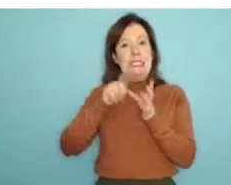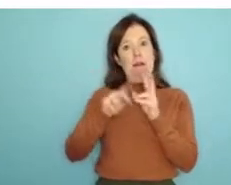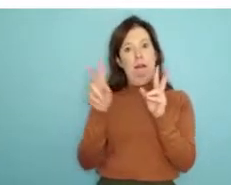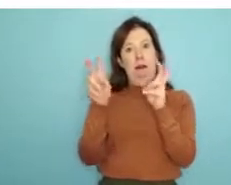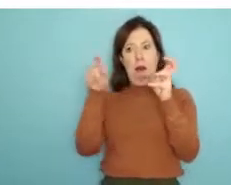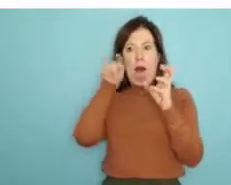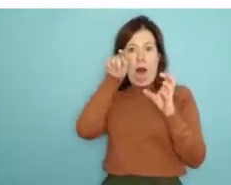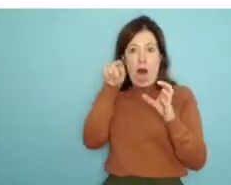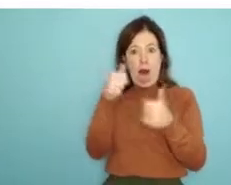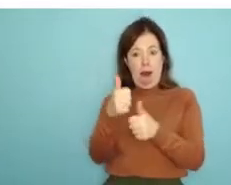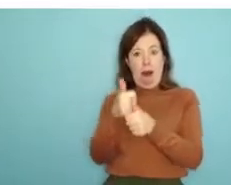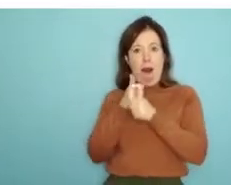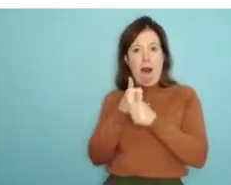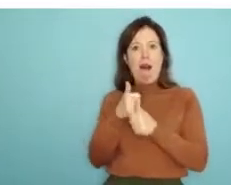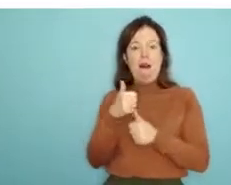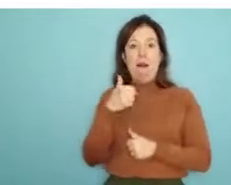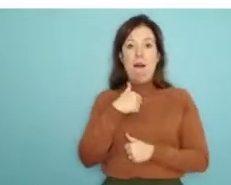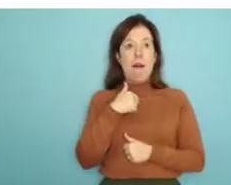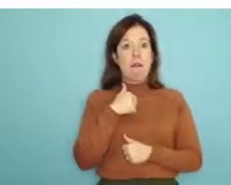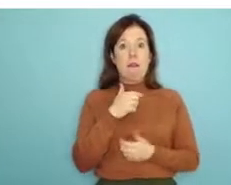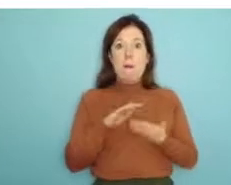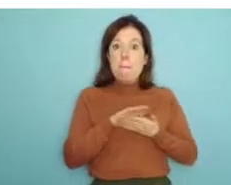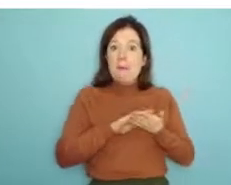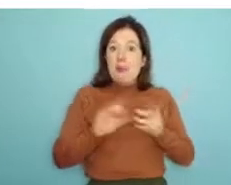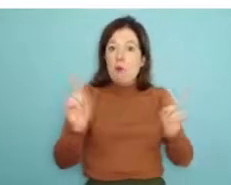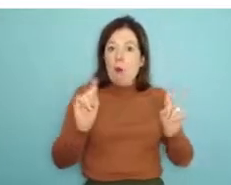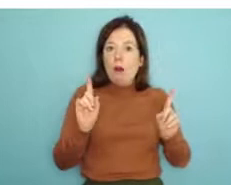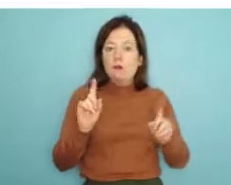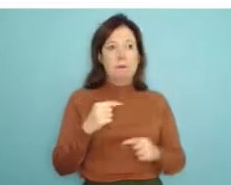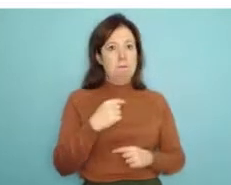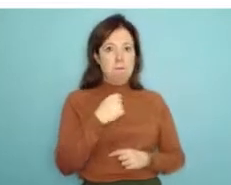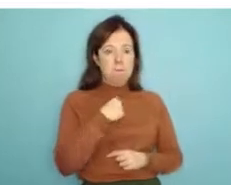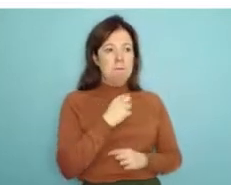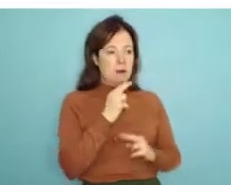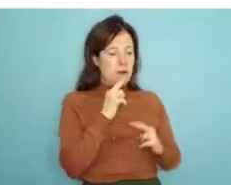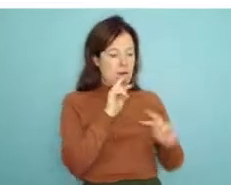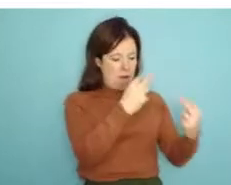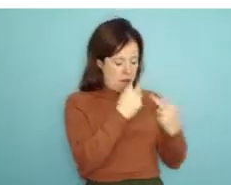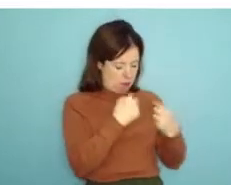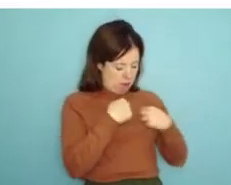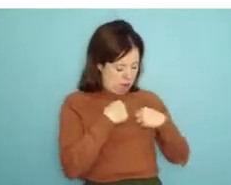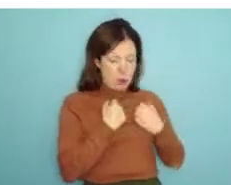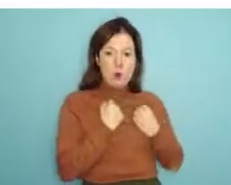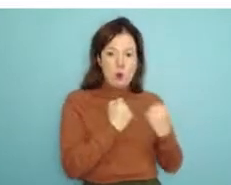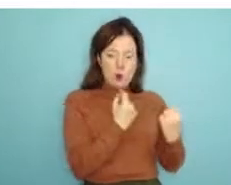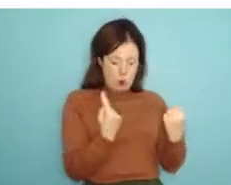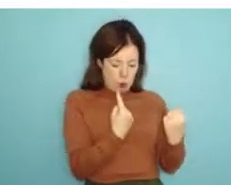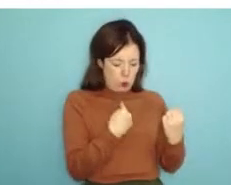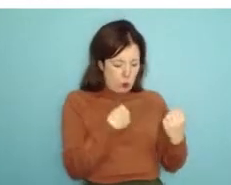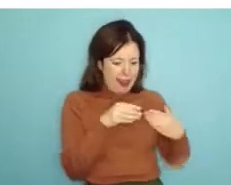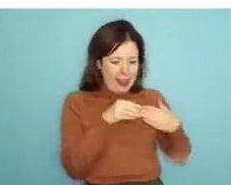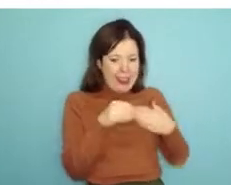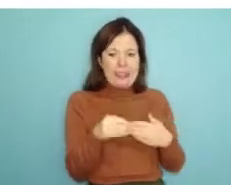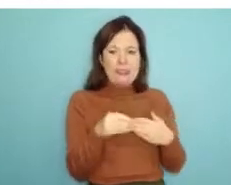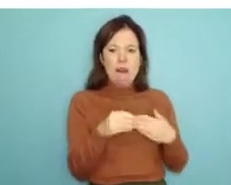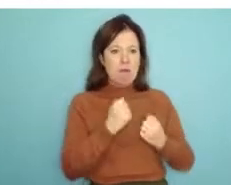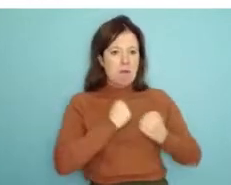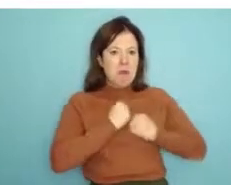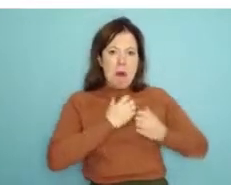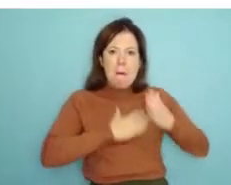on. And it's really about our ability to hold a mirror up to ourselves and take a good hard look at ourselves as leaders and our behaviour